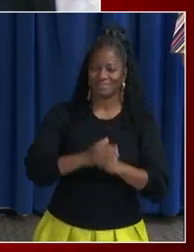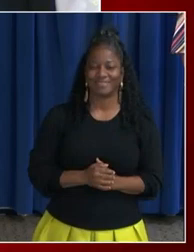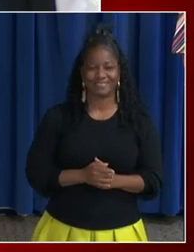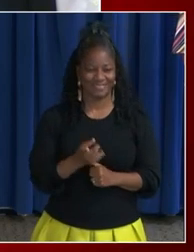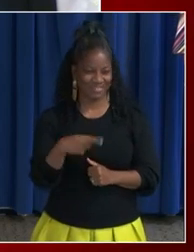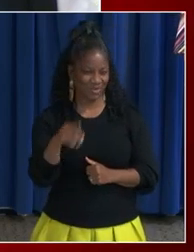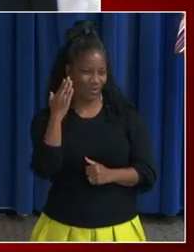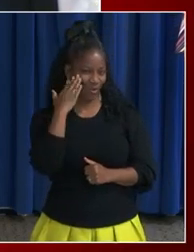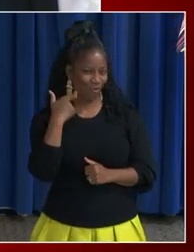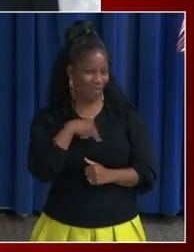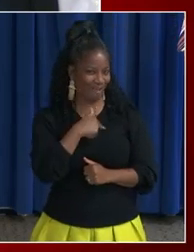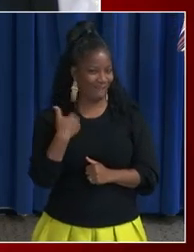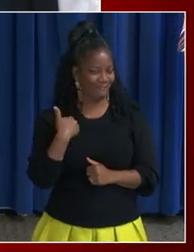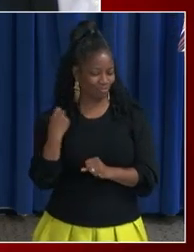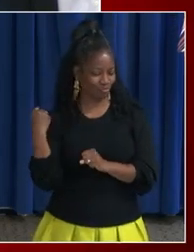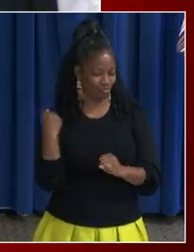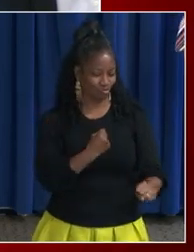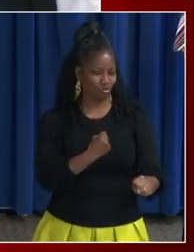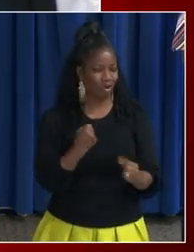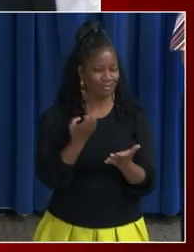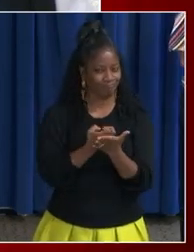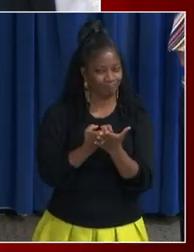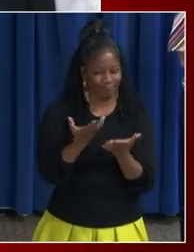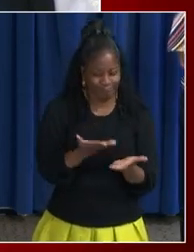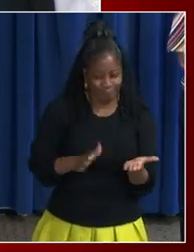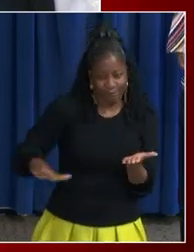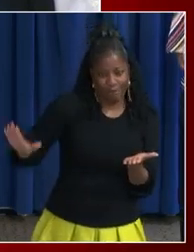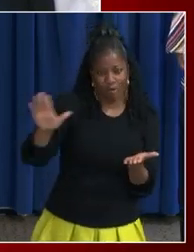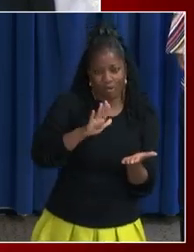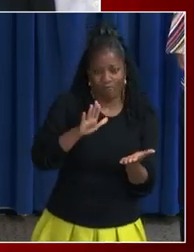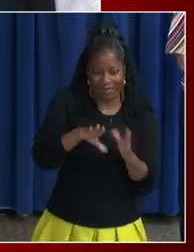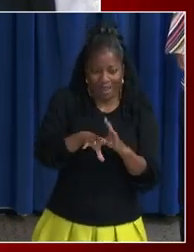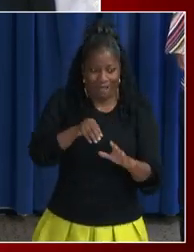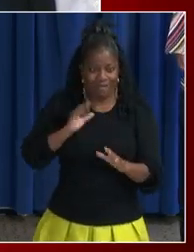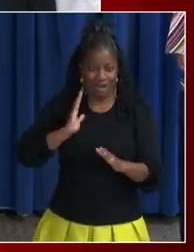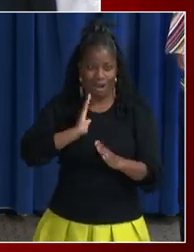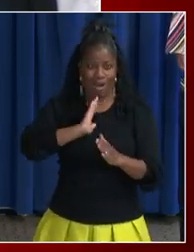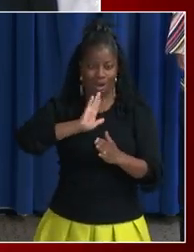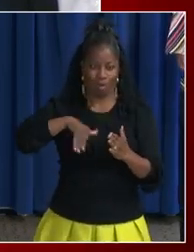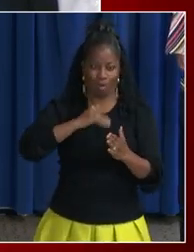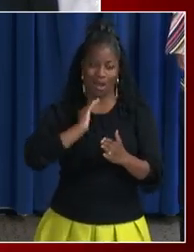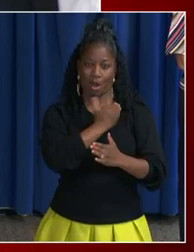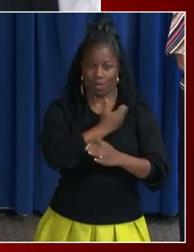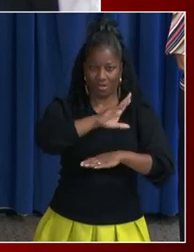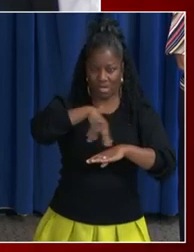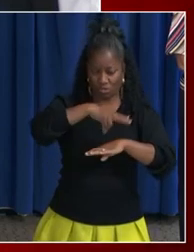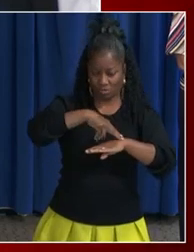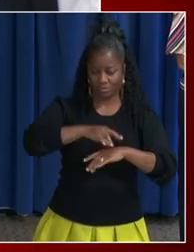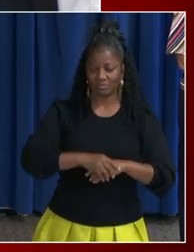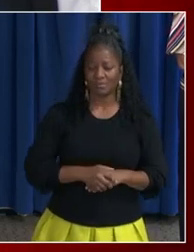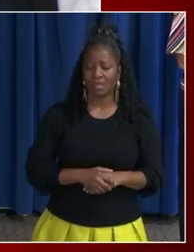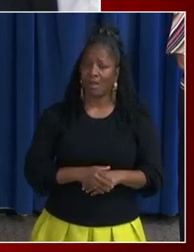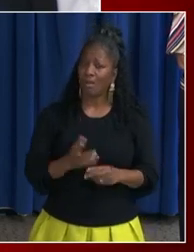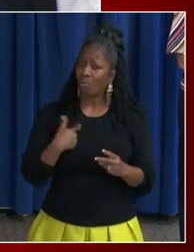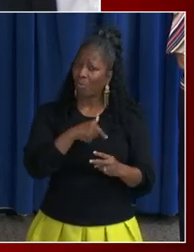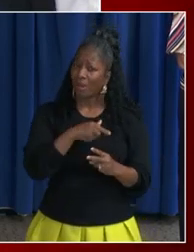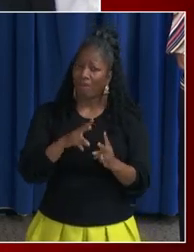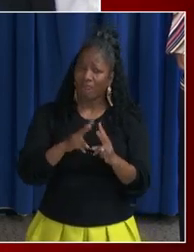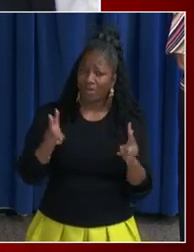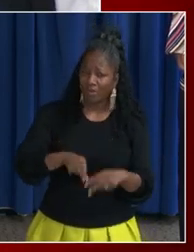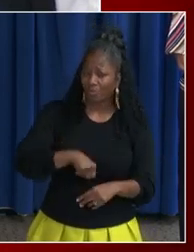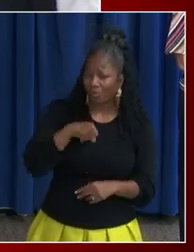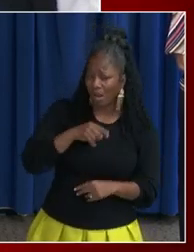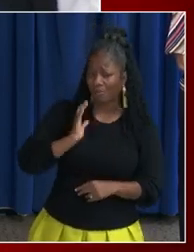one of the strongest economies in the nation, and in recent years, we are very proud of our